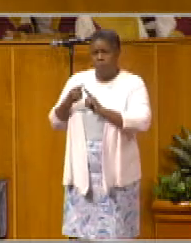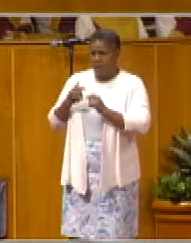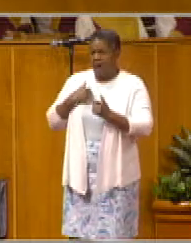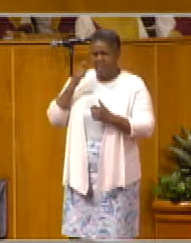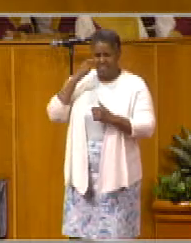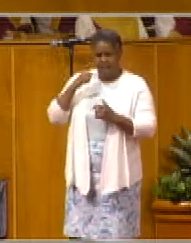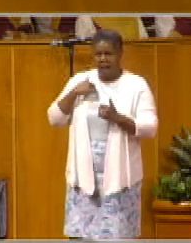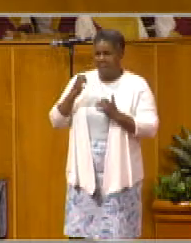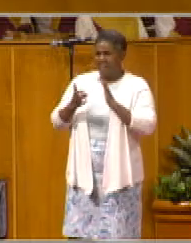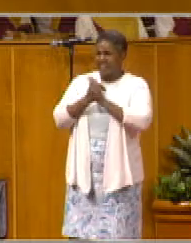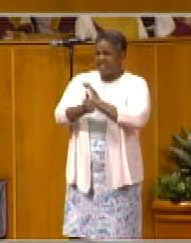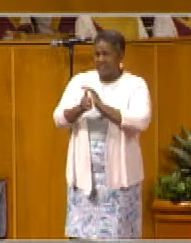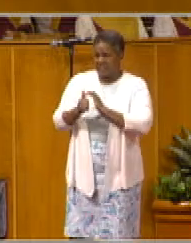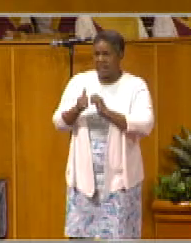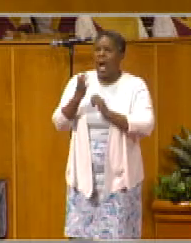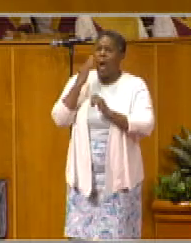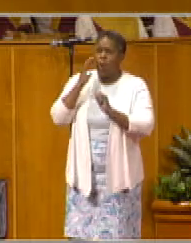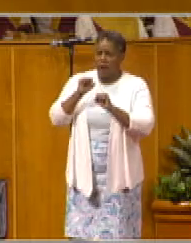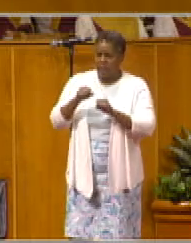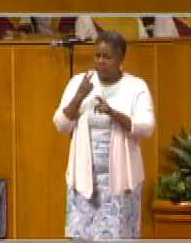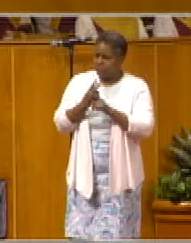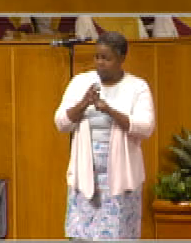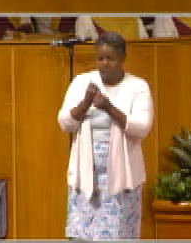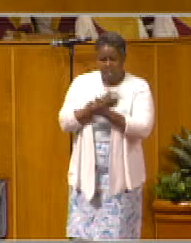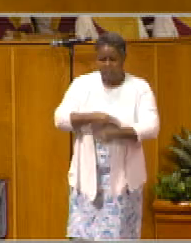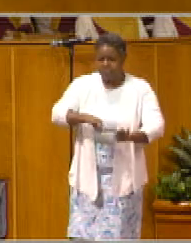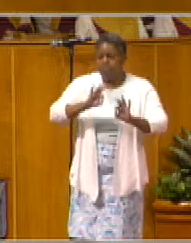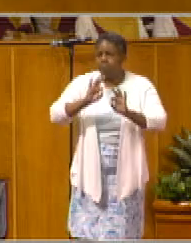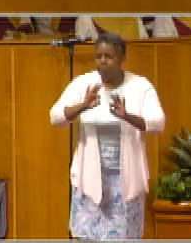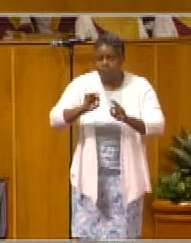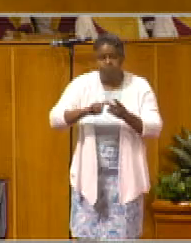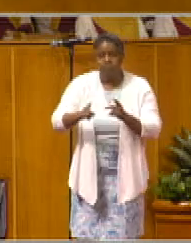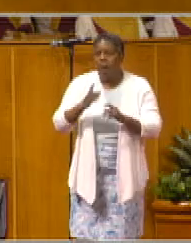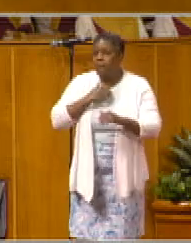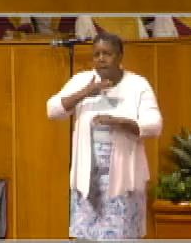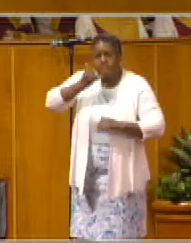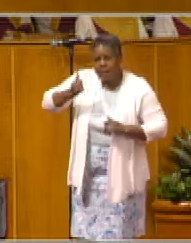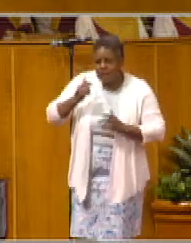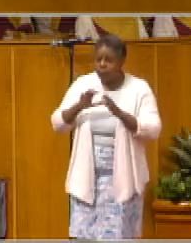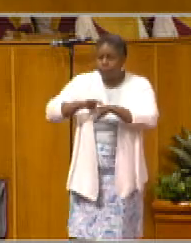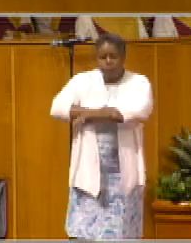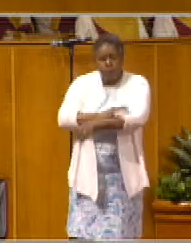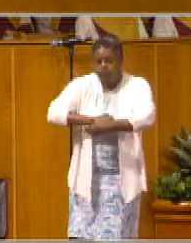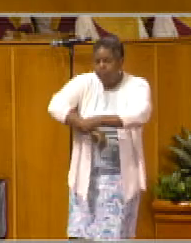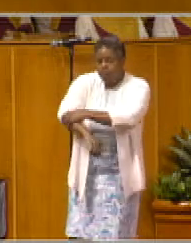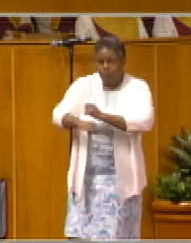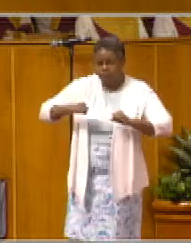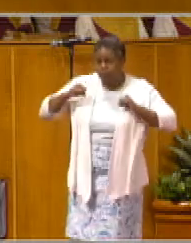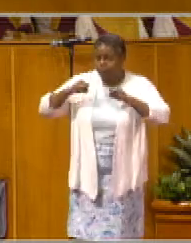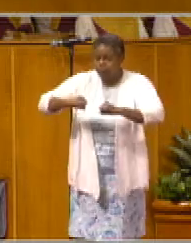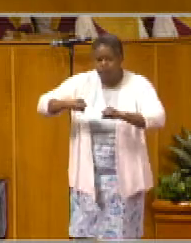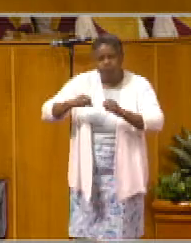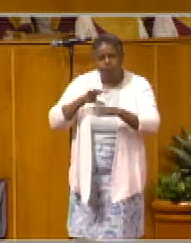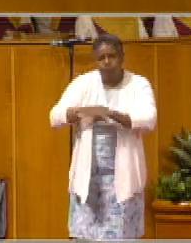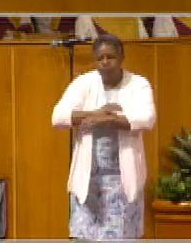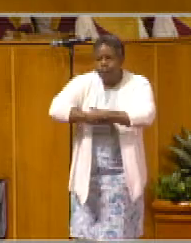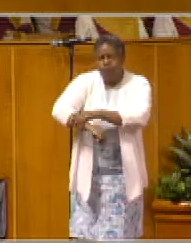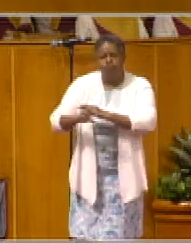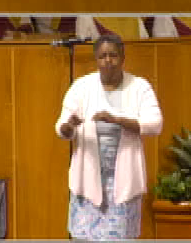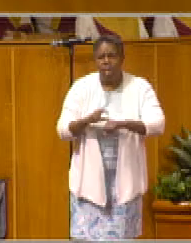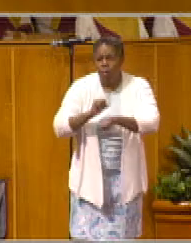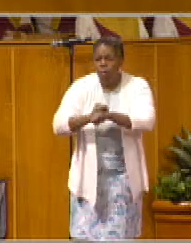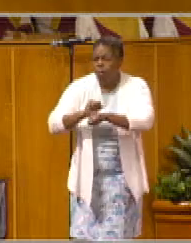set to make it work. When you believe that if you give it your best, if you throw yourself 110 in and